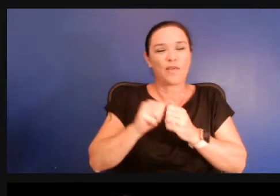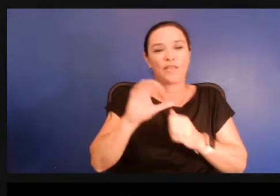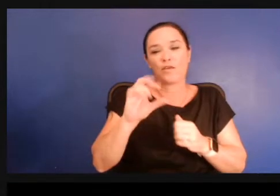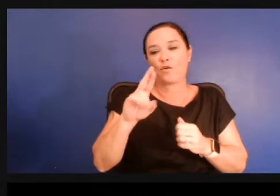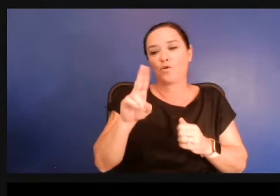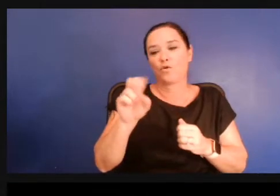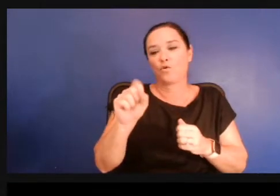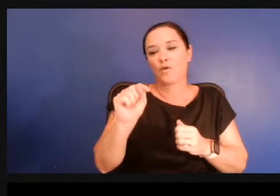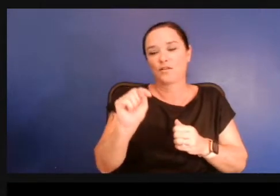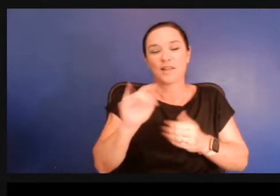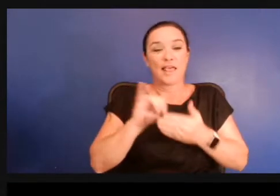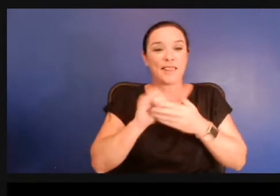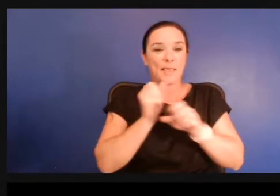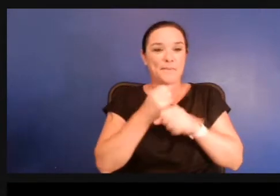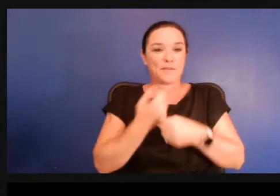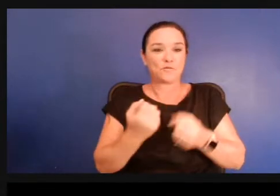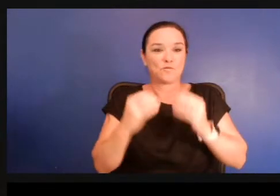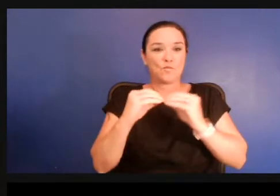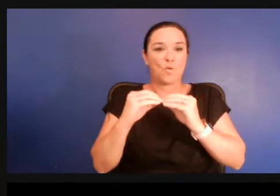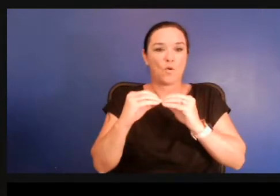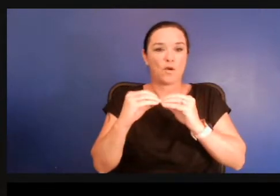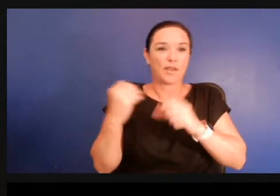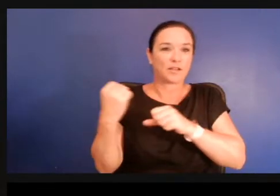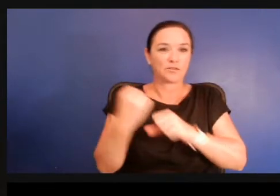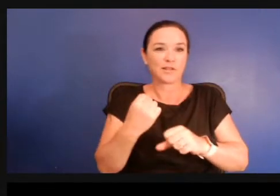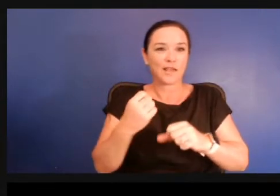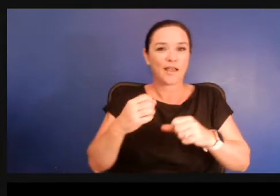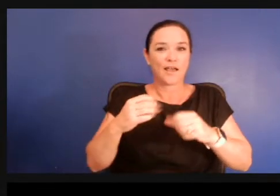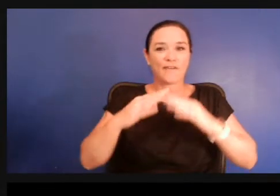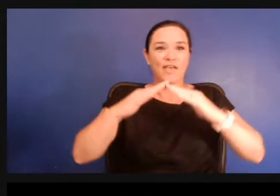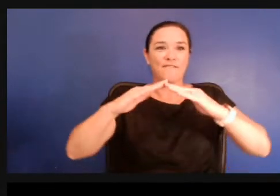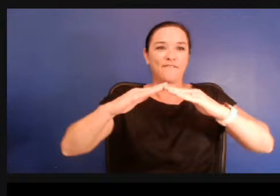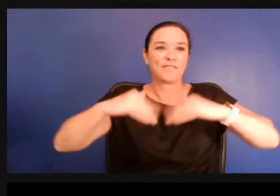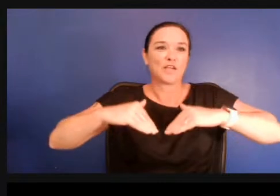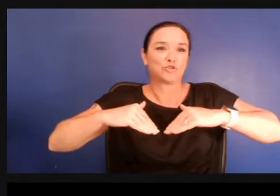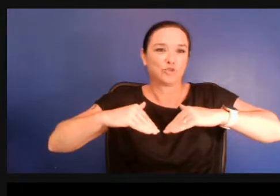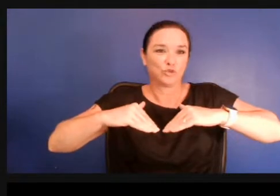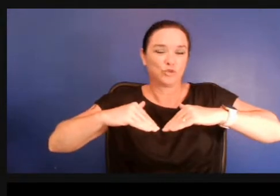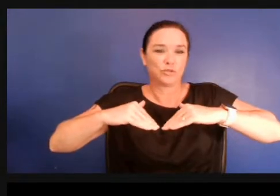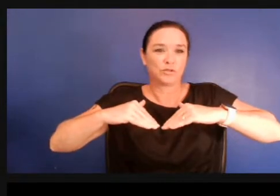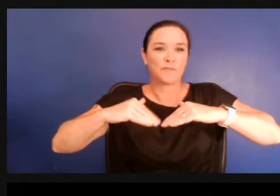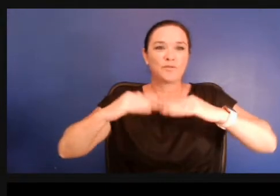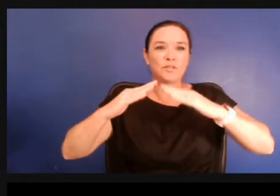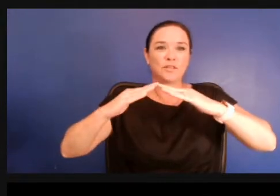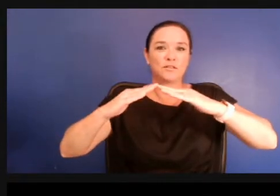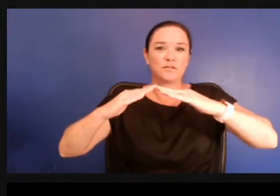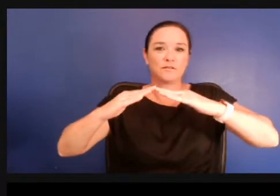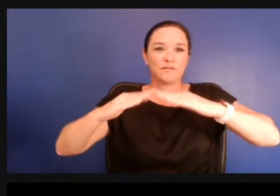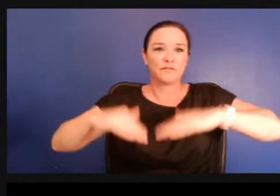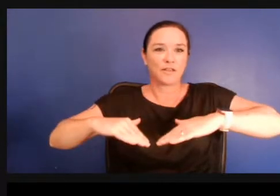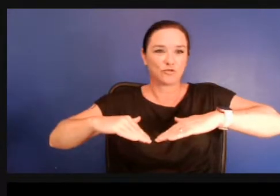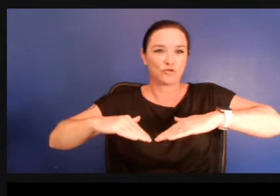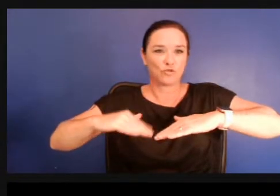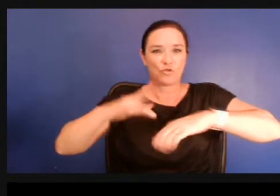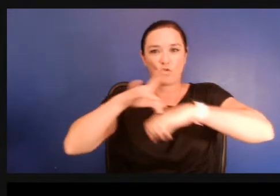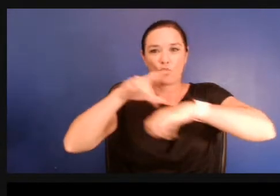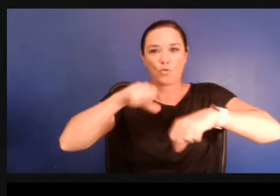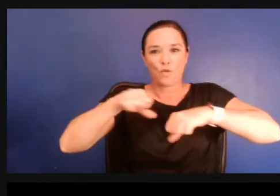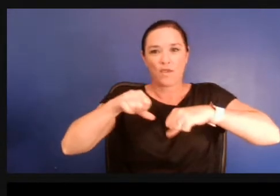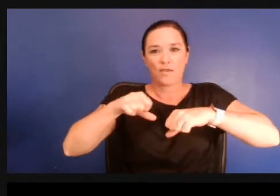an extra concentration of flexure earthquakes in that area. That was not